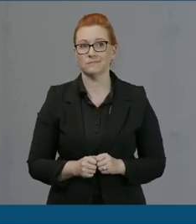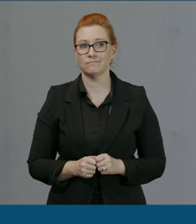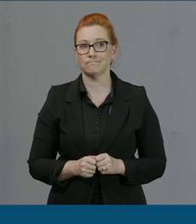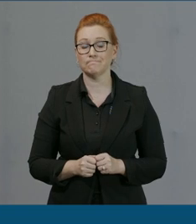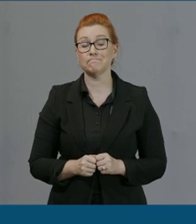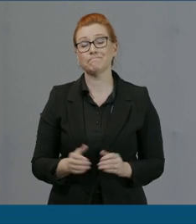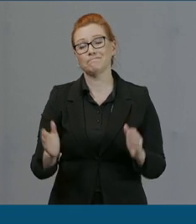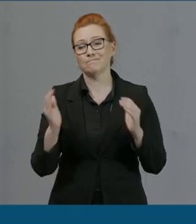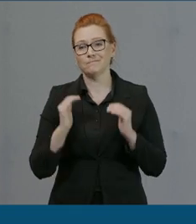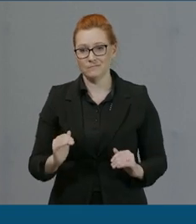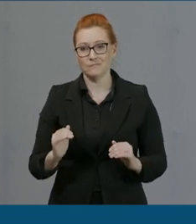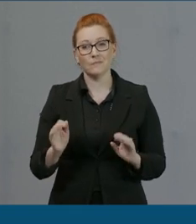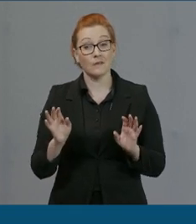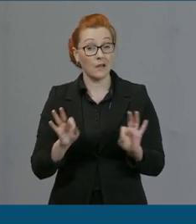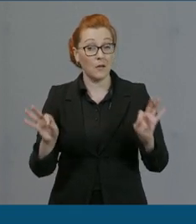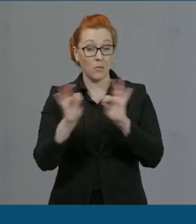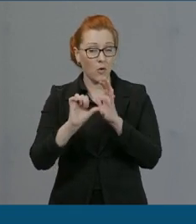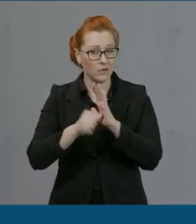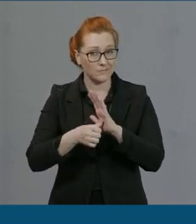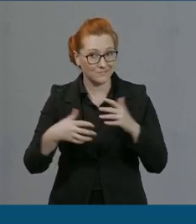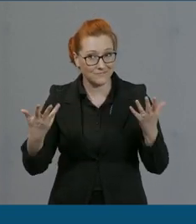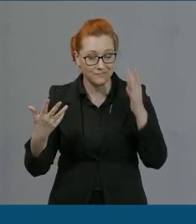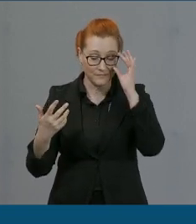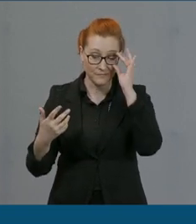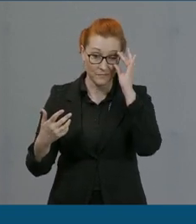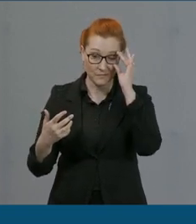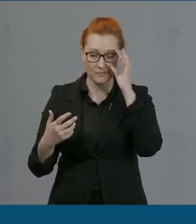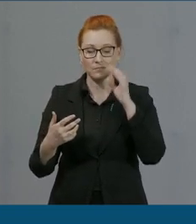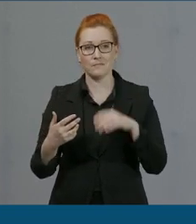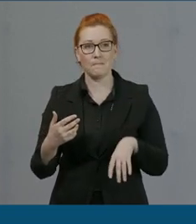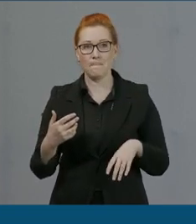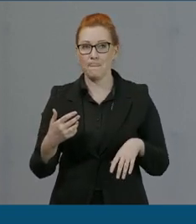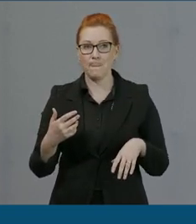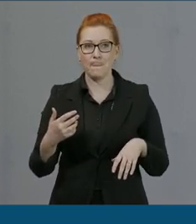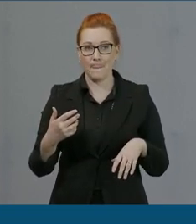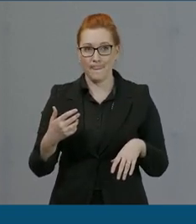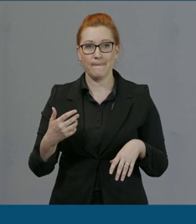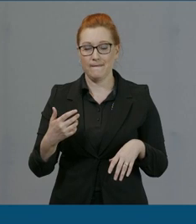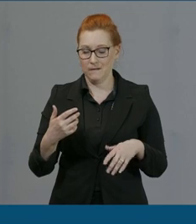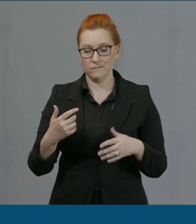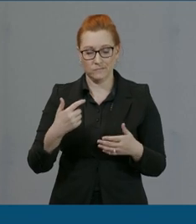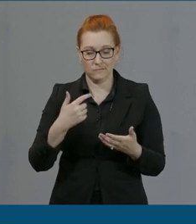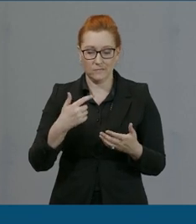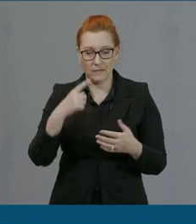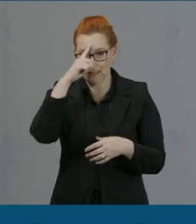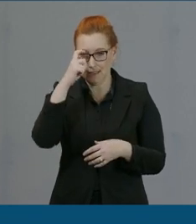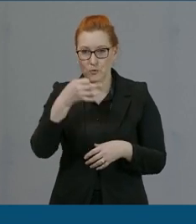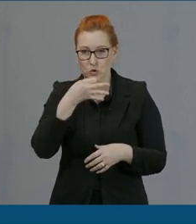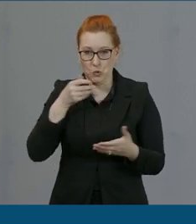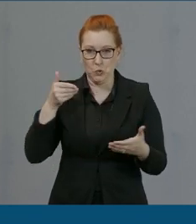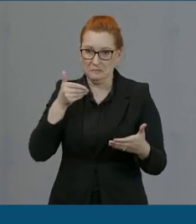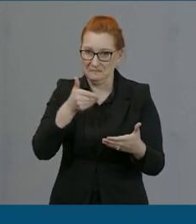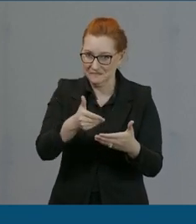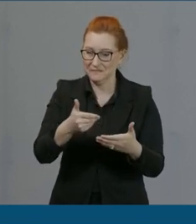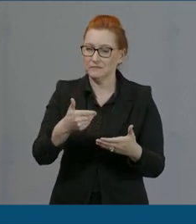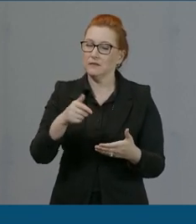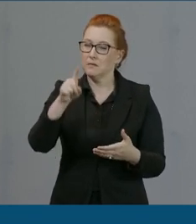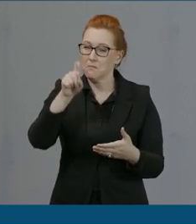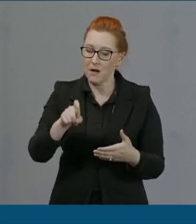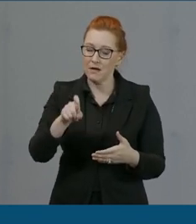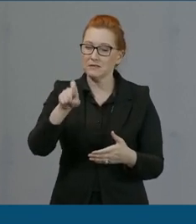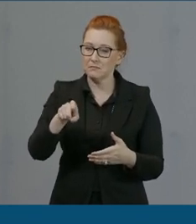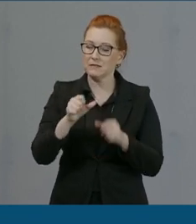what's going to be important as not only we get through the summer, but we head into whatever unknowns are in front of us. The good habits